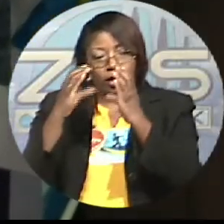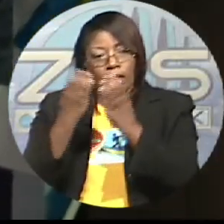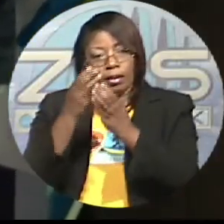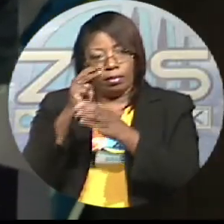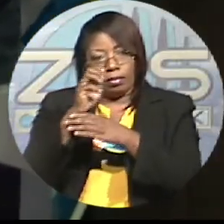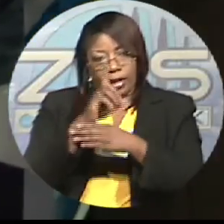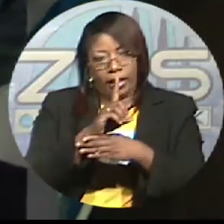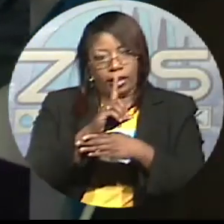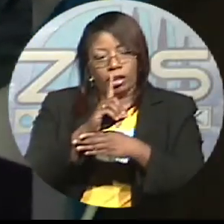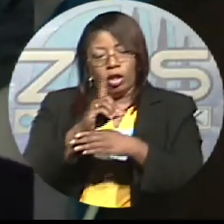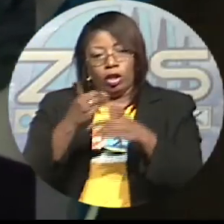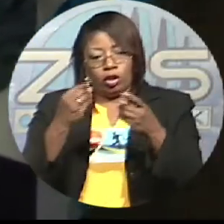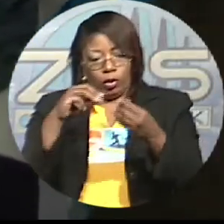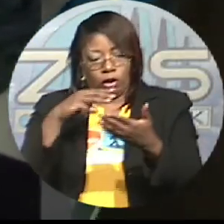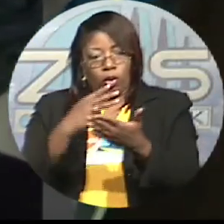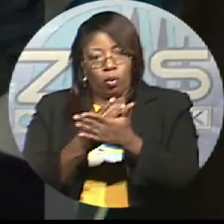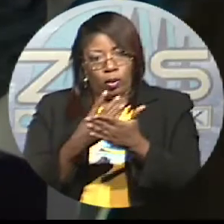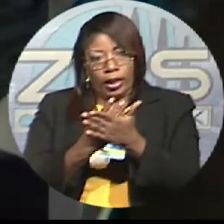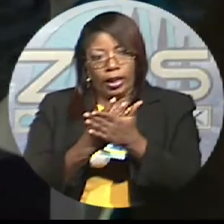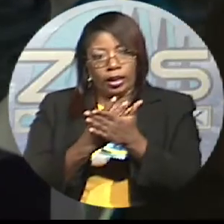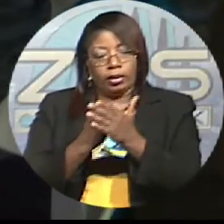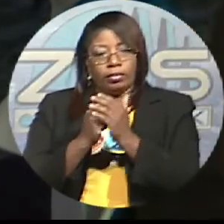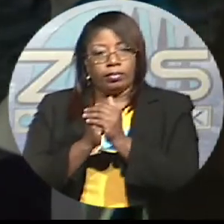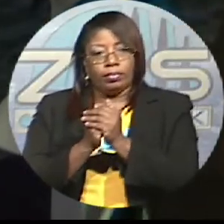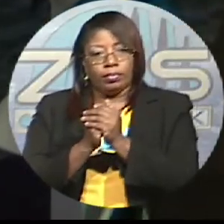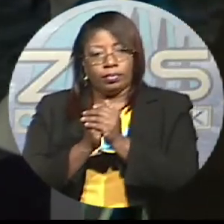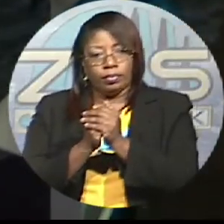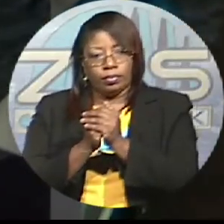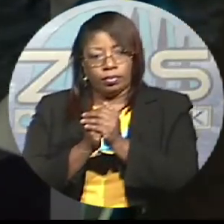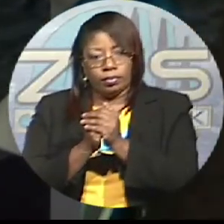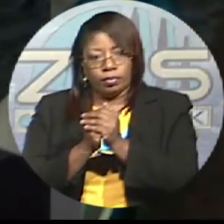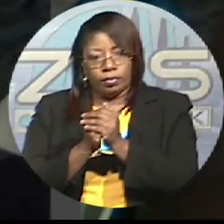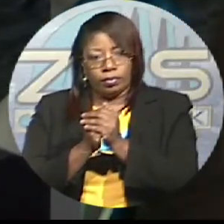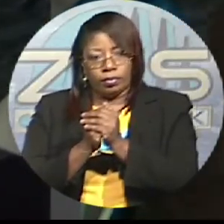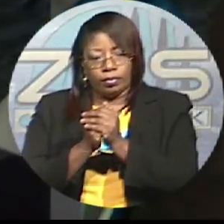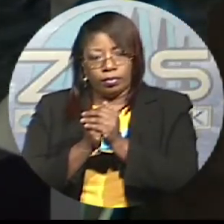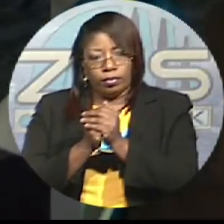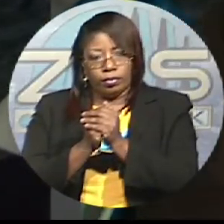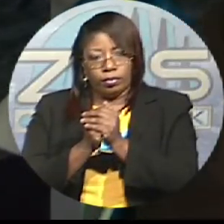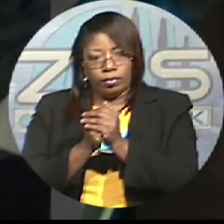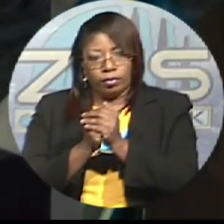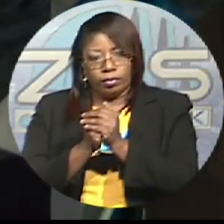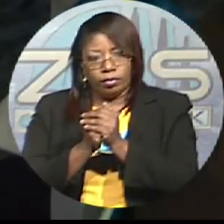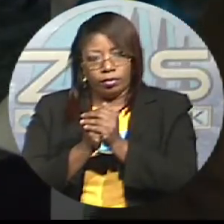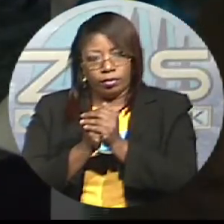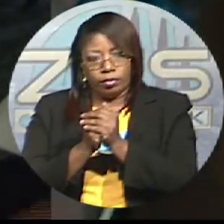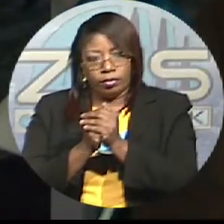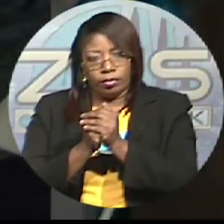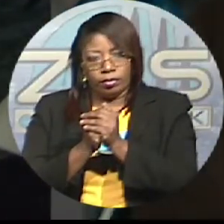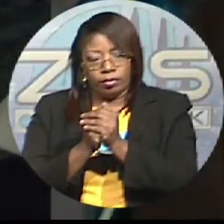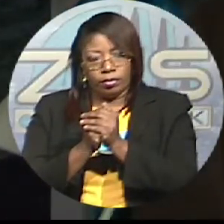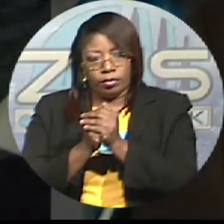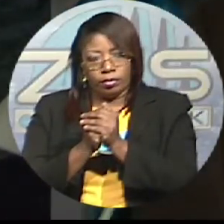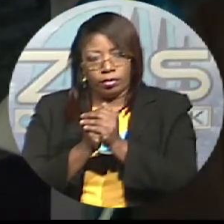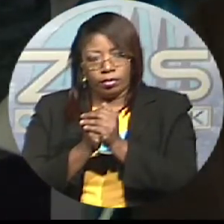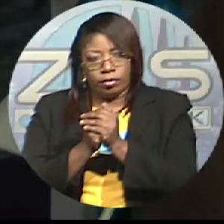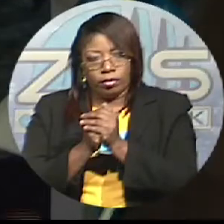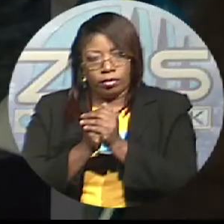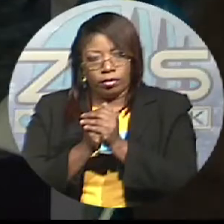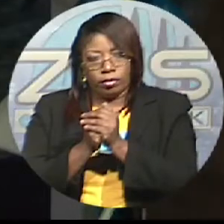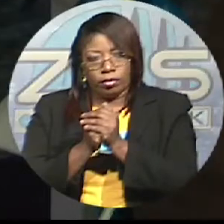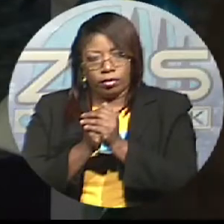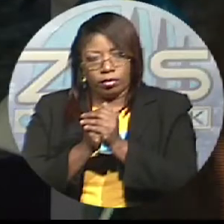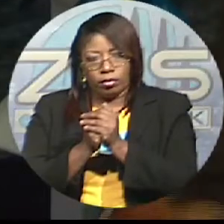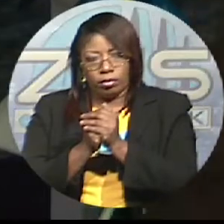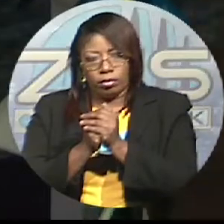doing tremendously well. The added rooms is a necessity, appears to be a necessity for them right now.